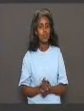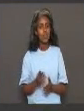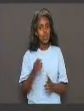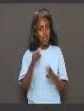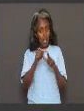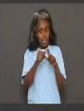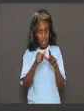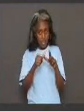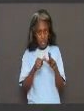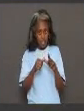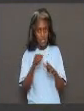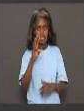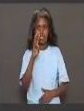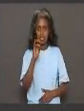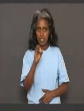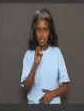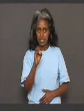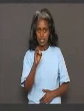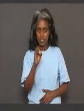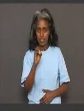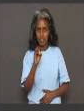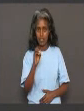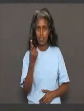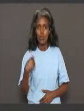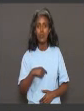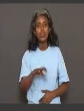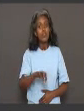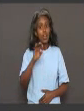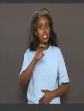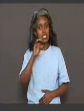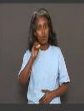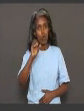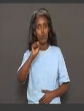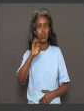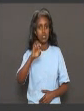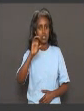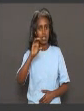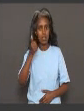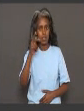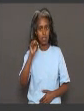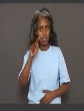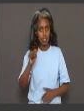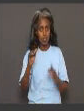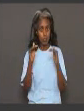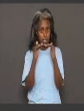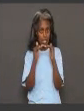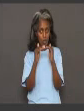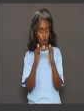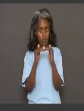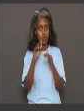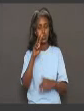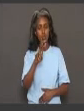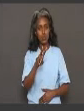When our angle is 60, we find the cosecant to be